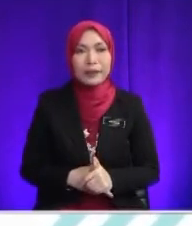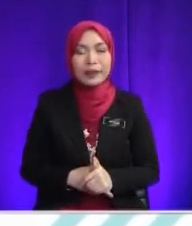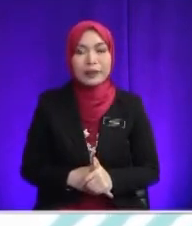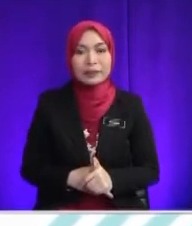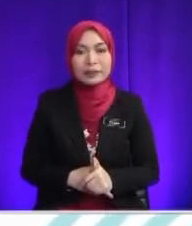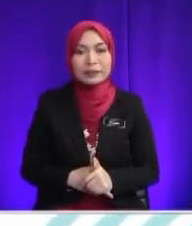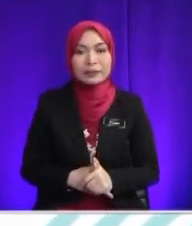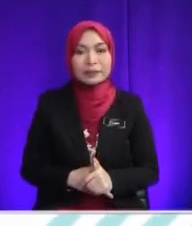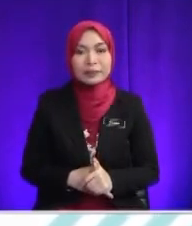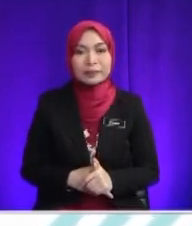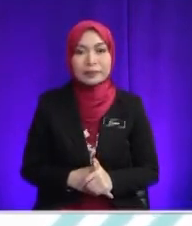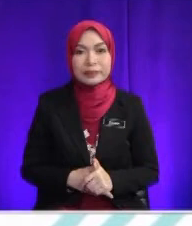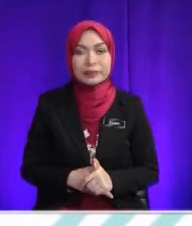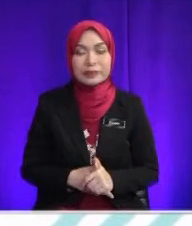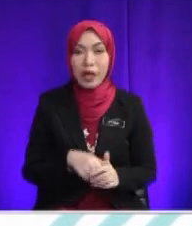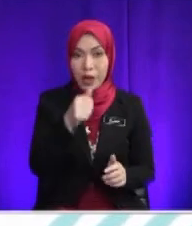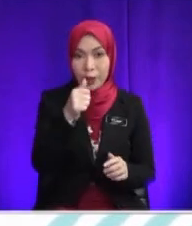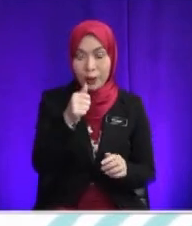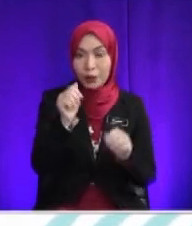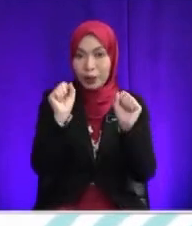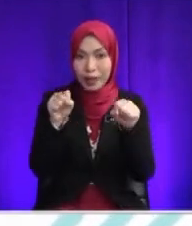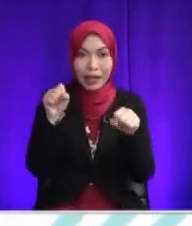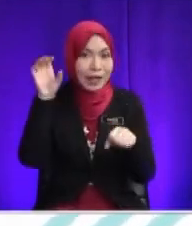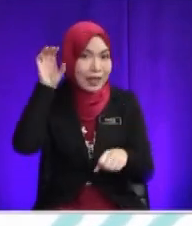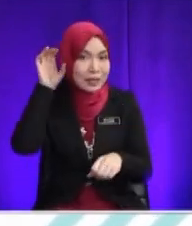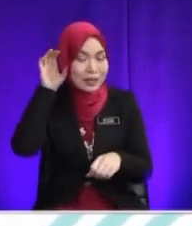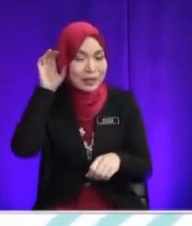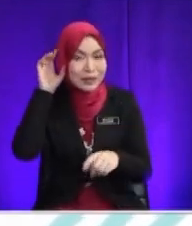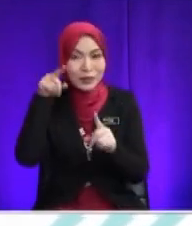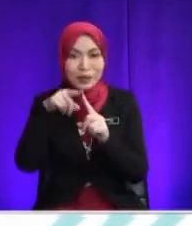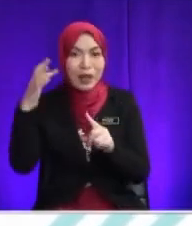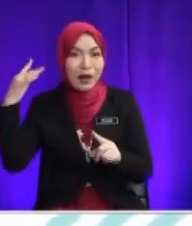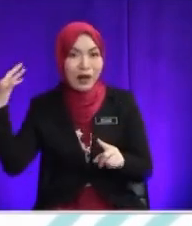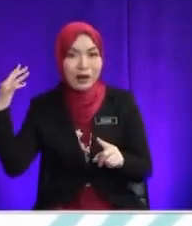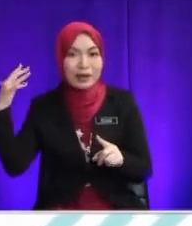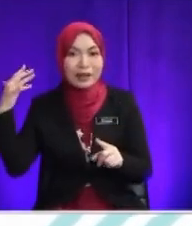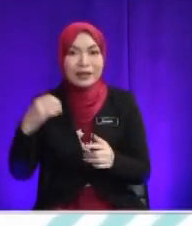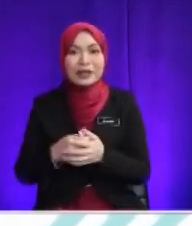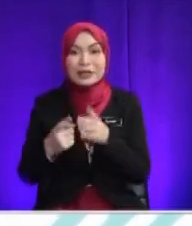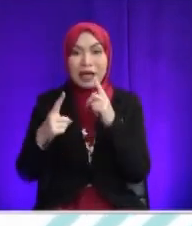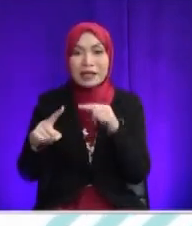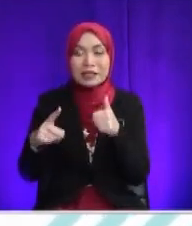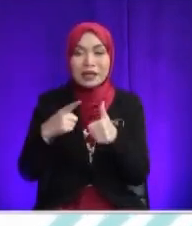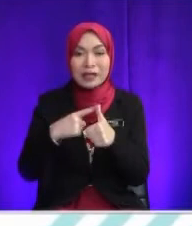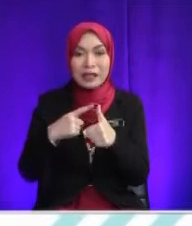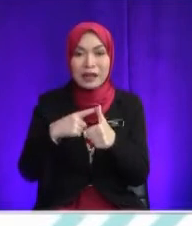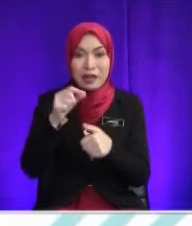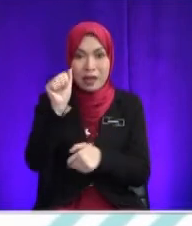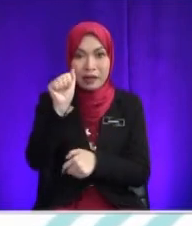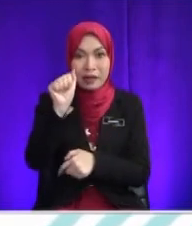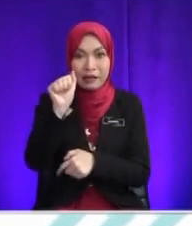Okay, so as you can listen from the audio, for the first answer, which is answer A, the man is probably